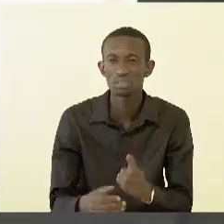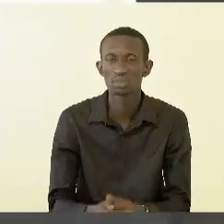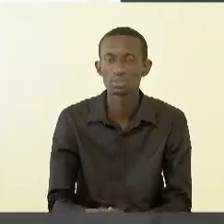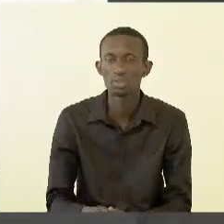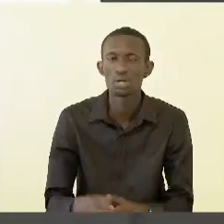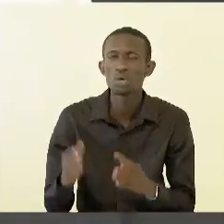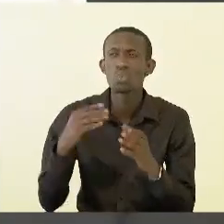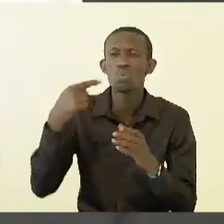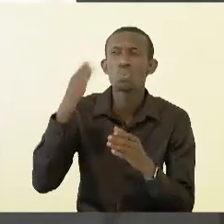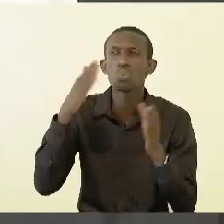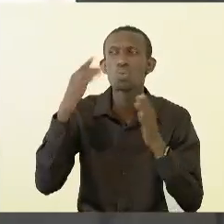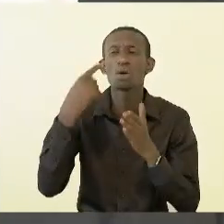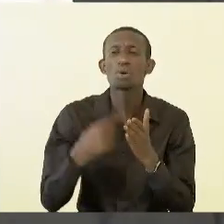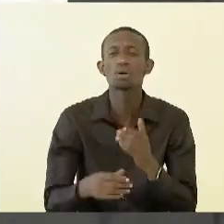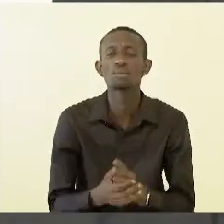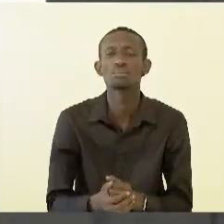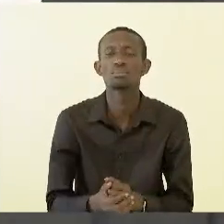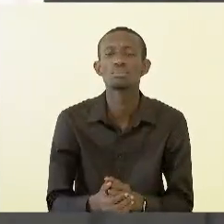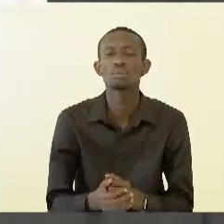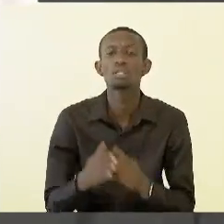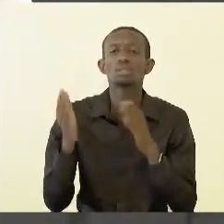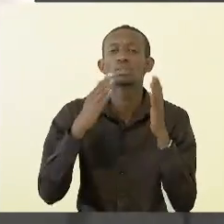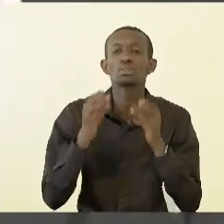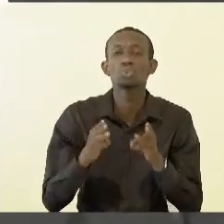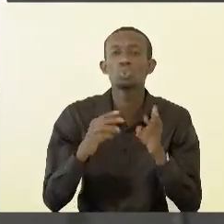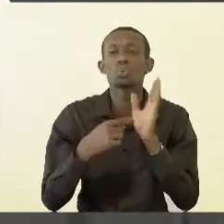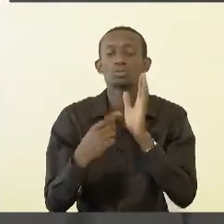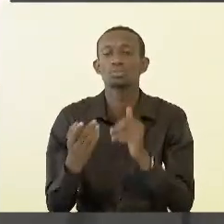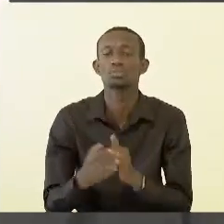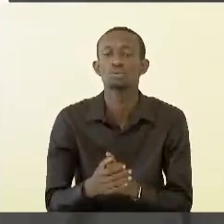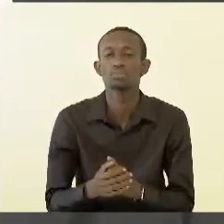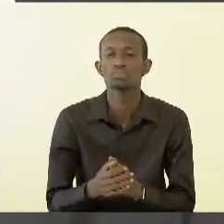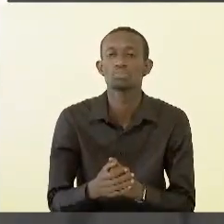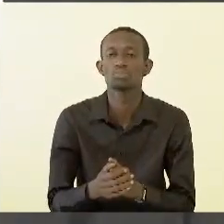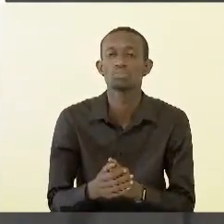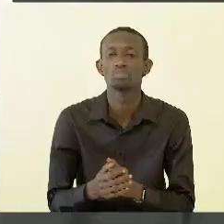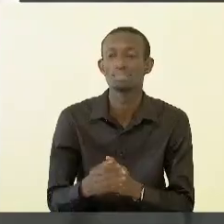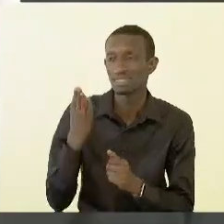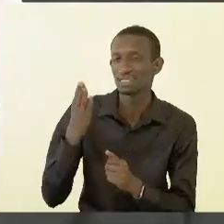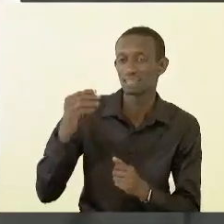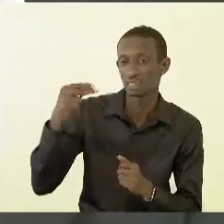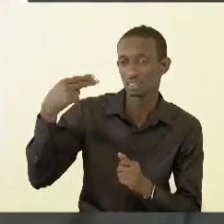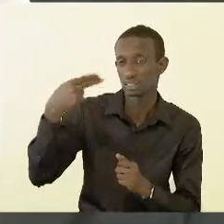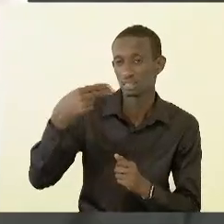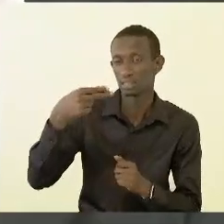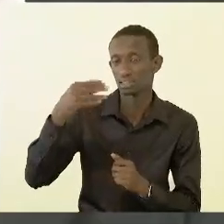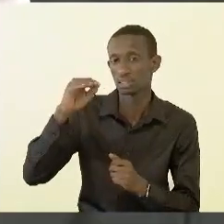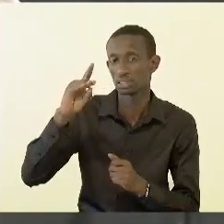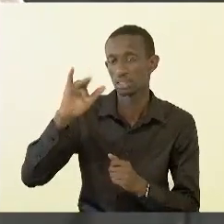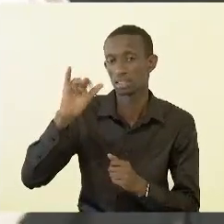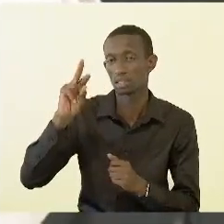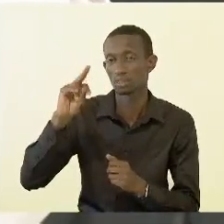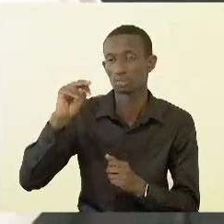this one is? So this is another way we can tell this could be hydrogen chloride that is being